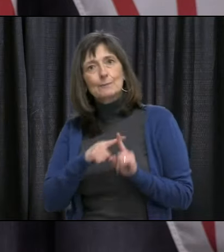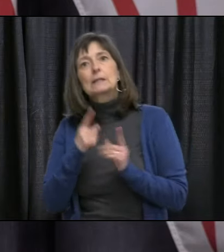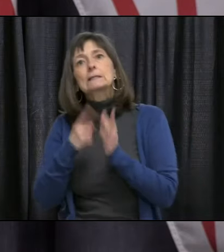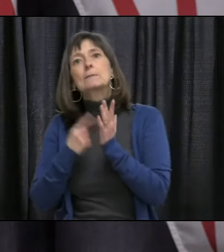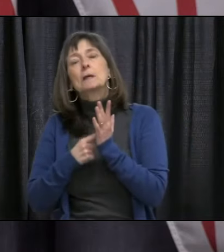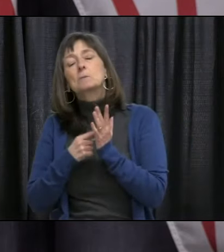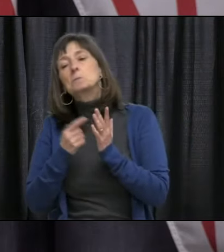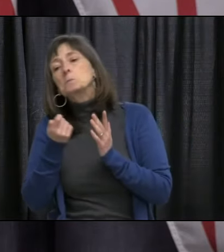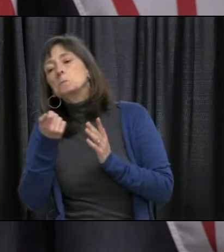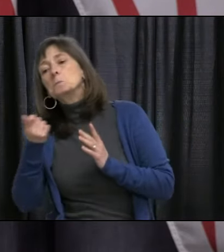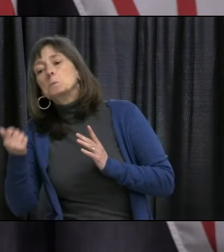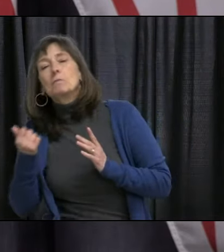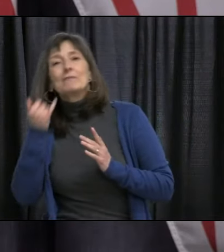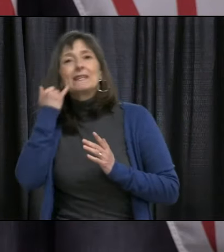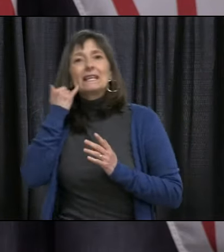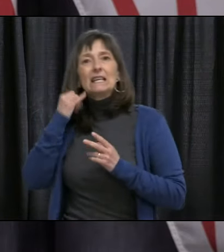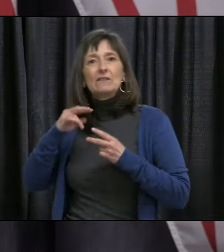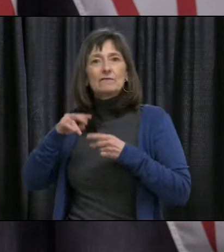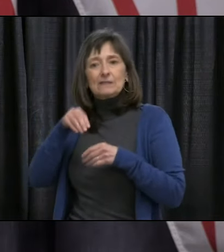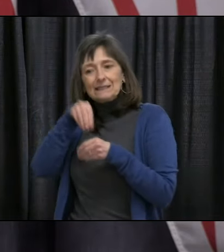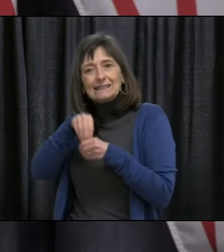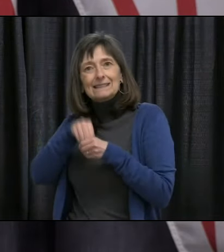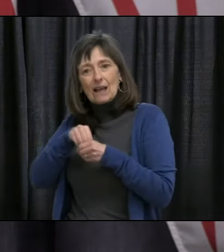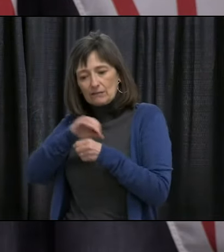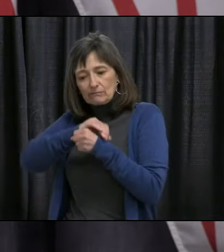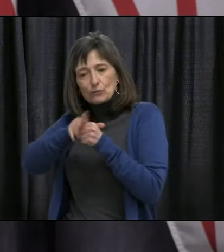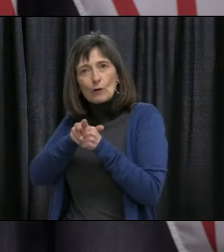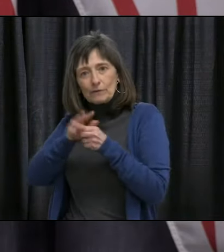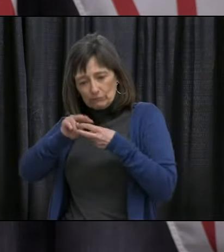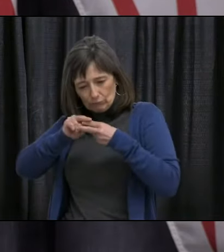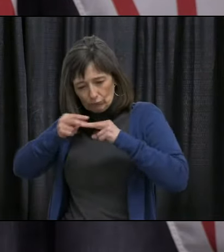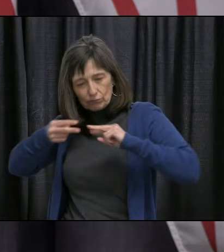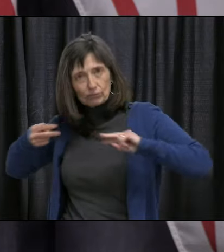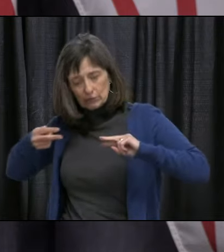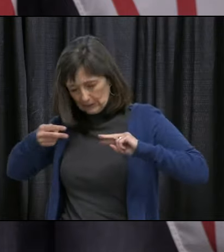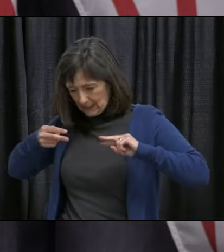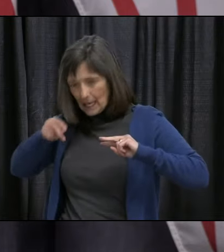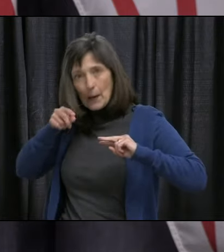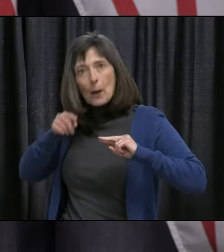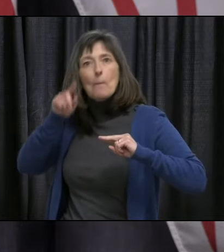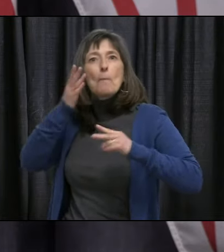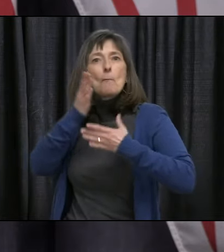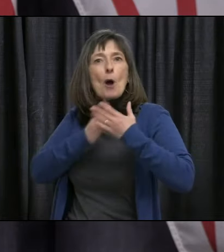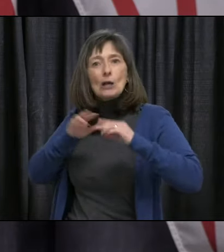pieces of the RNA in there that we detect. So our policies have been developed with that